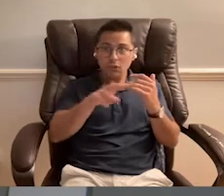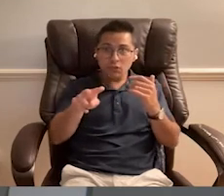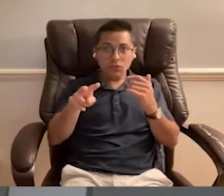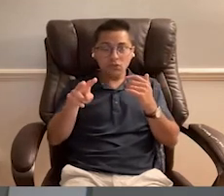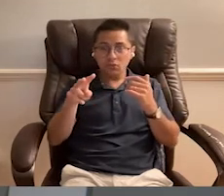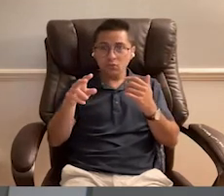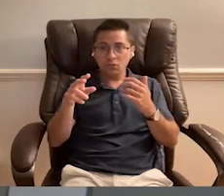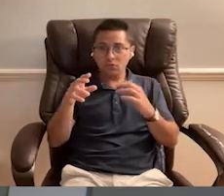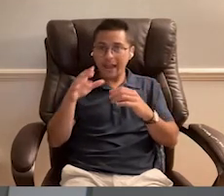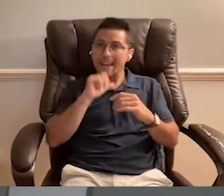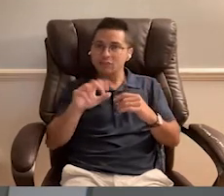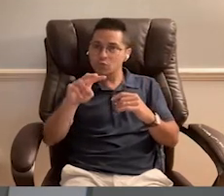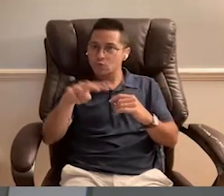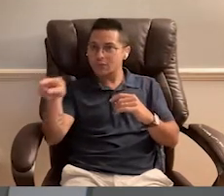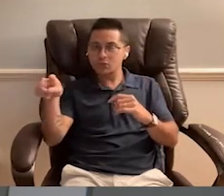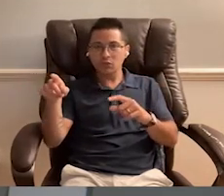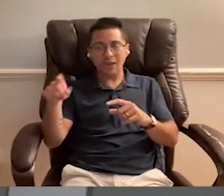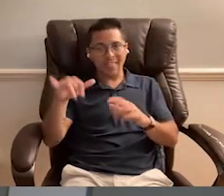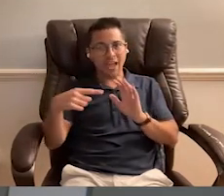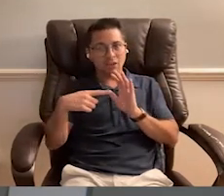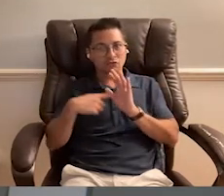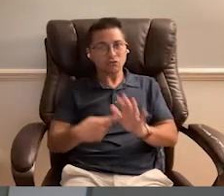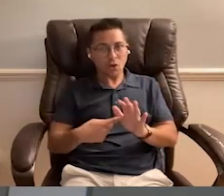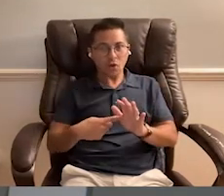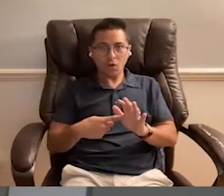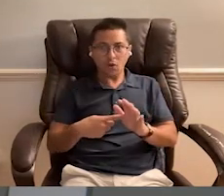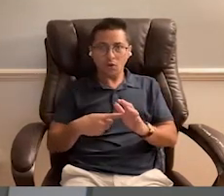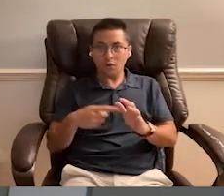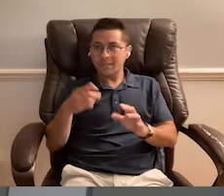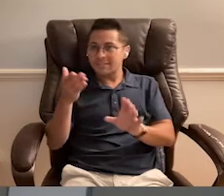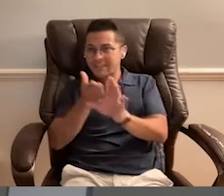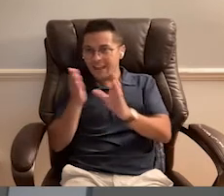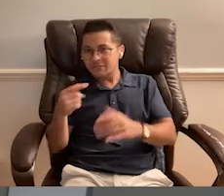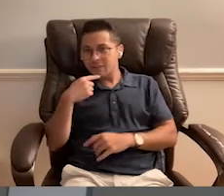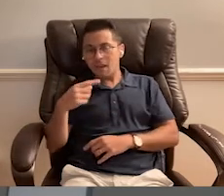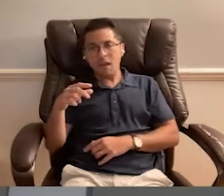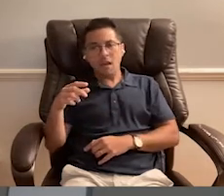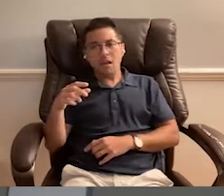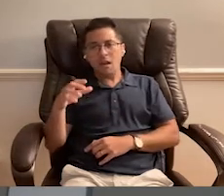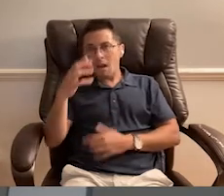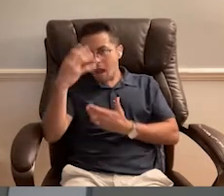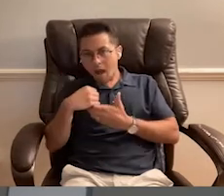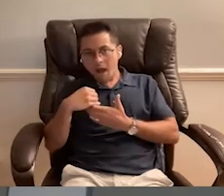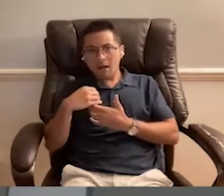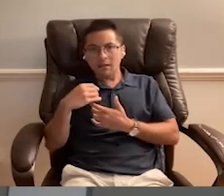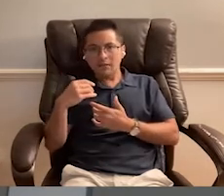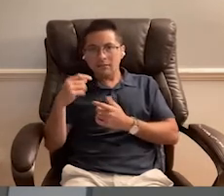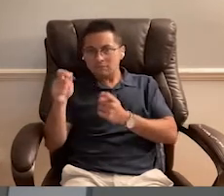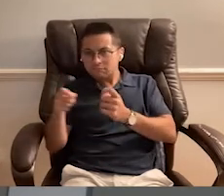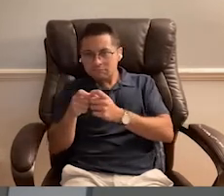that have gone from 22 to the current date that dictate that this psychiatrist is